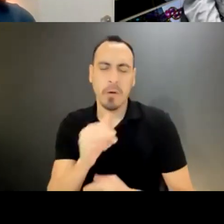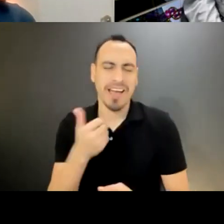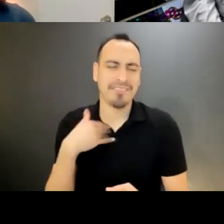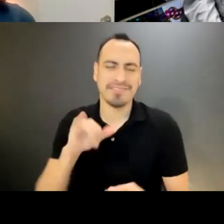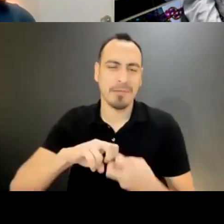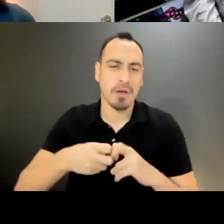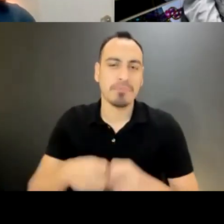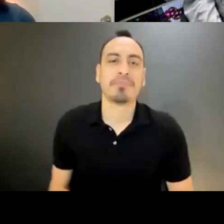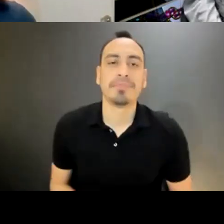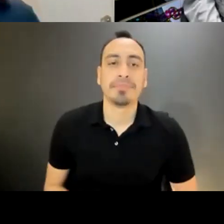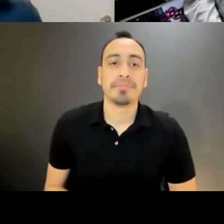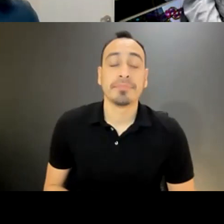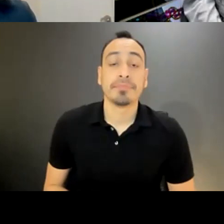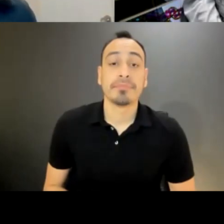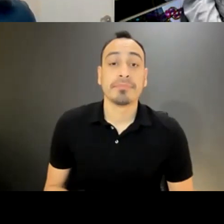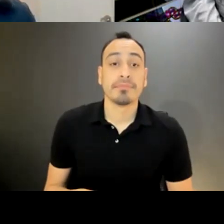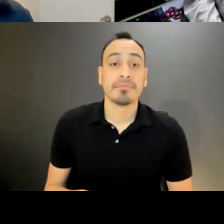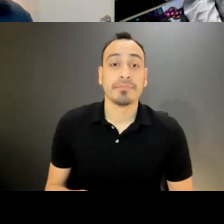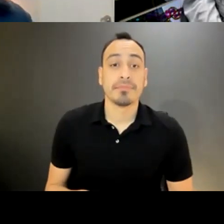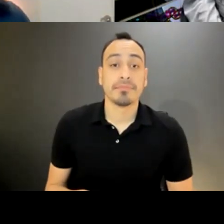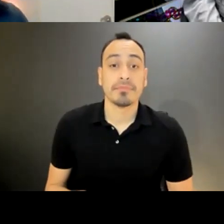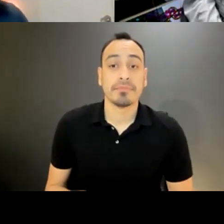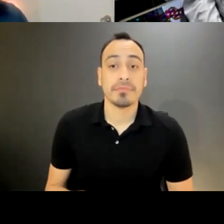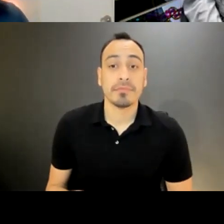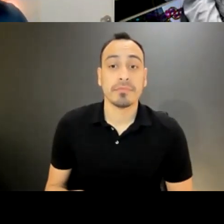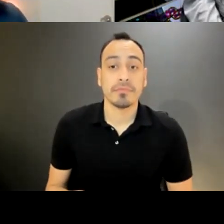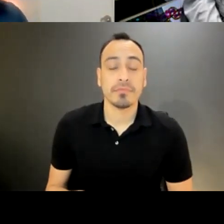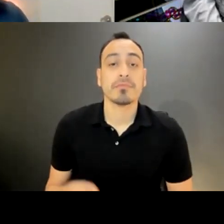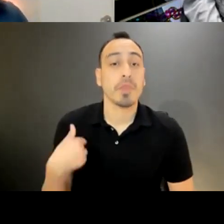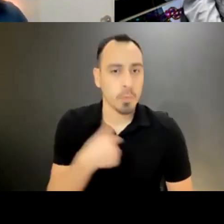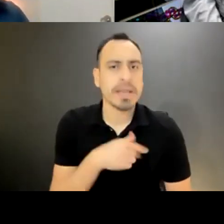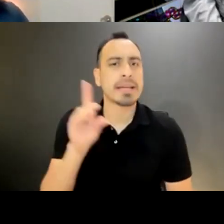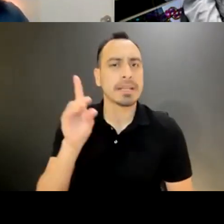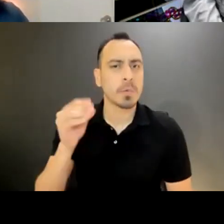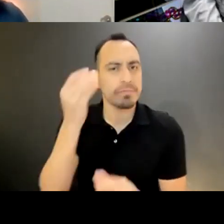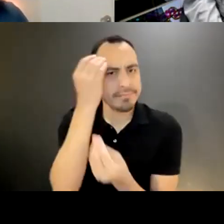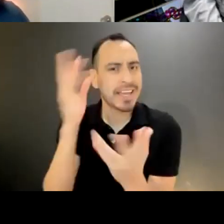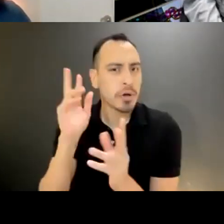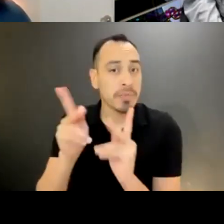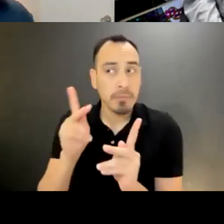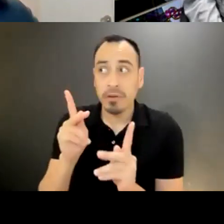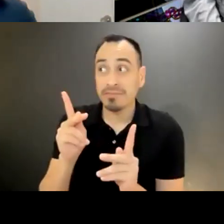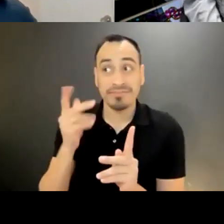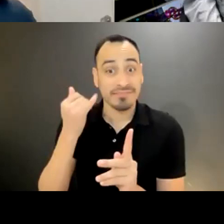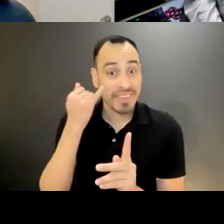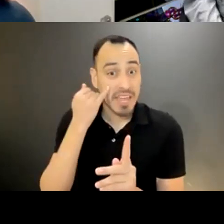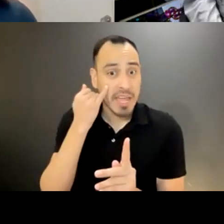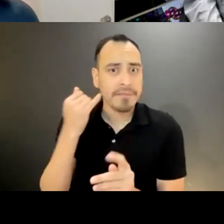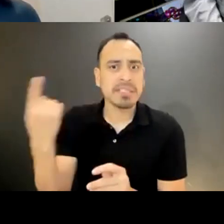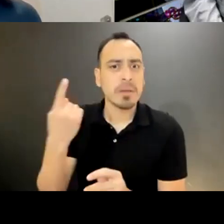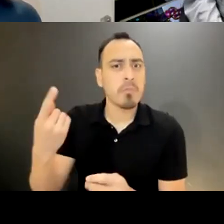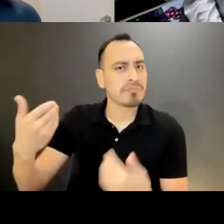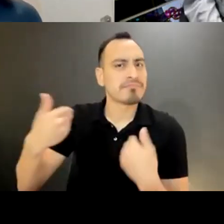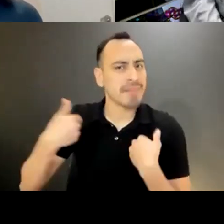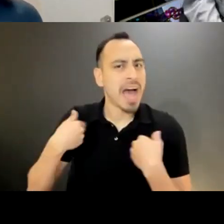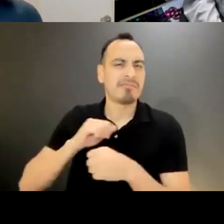hesitant, we always remind people that even patients that survive or have relatively minor cases of